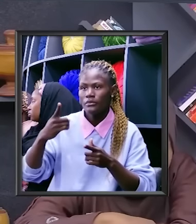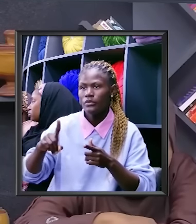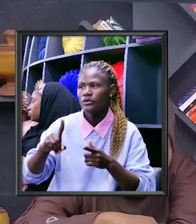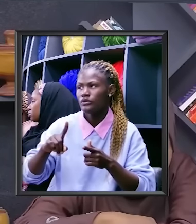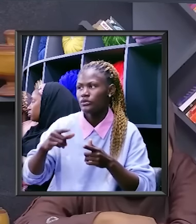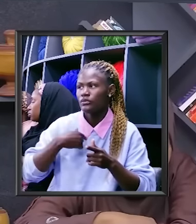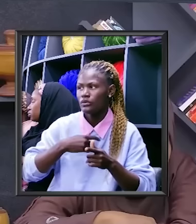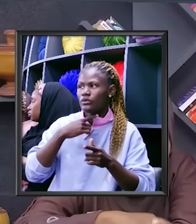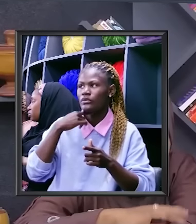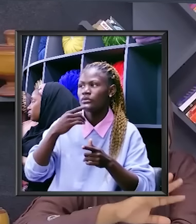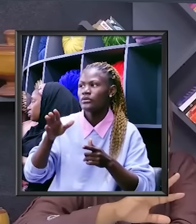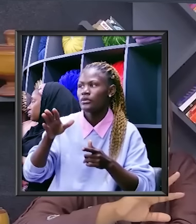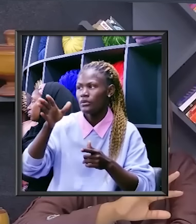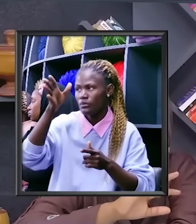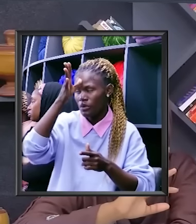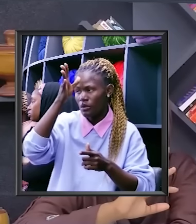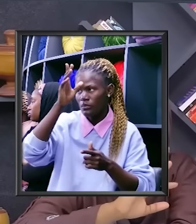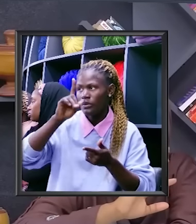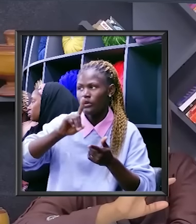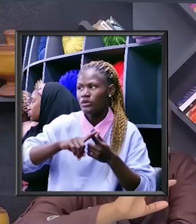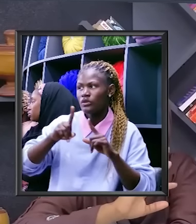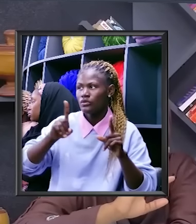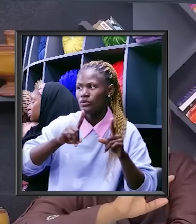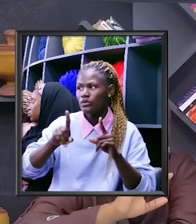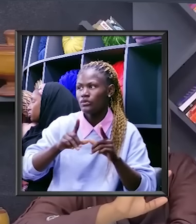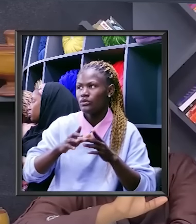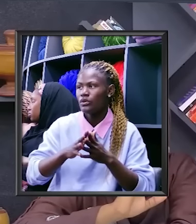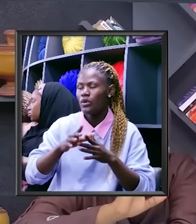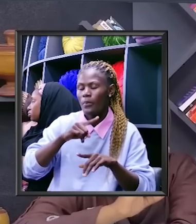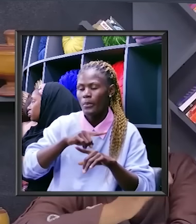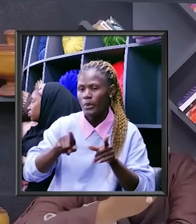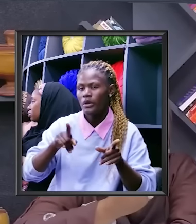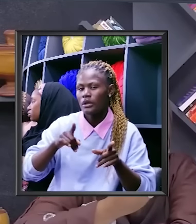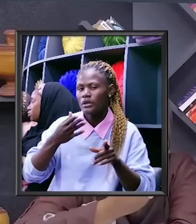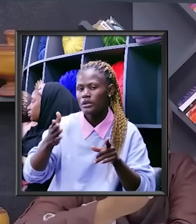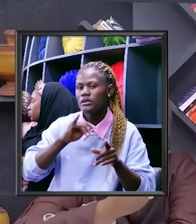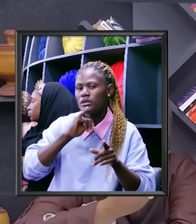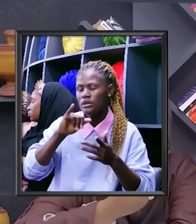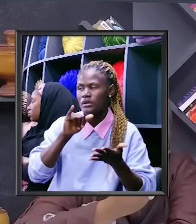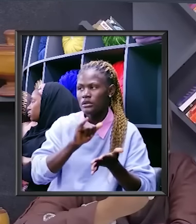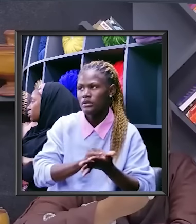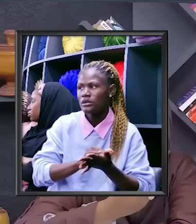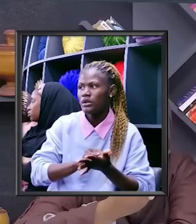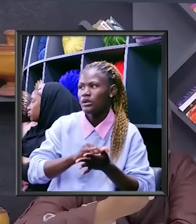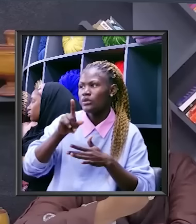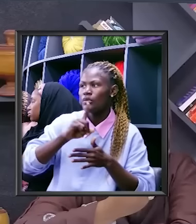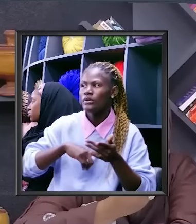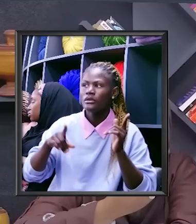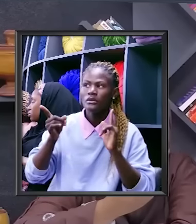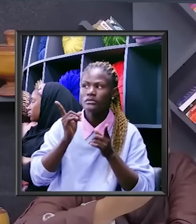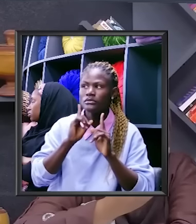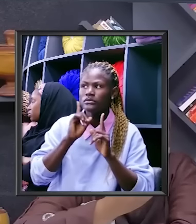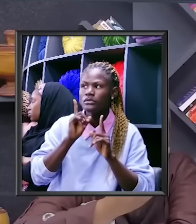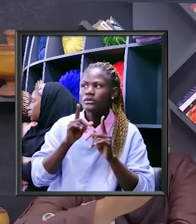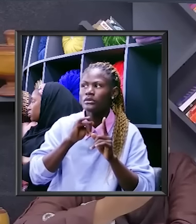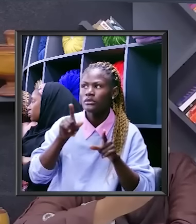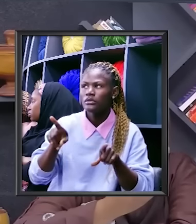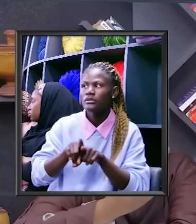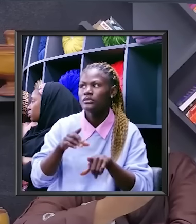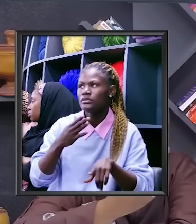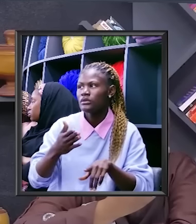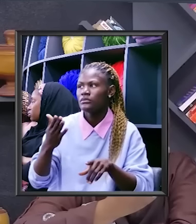we go tell Baba what Baba go do. Baba go get the money back. Because of the Ike, the annoying thing is, waiting that they talk now the same thing, deflect blame